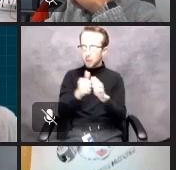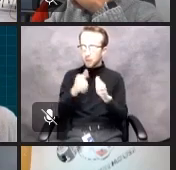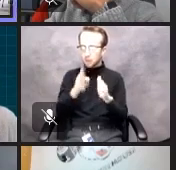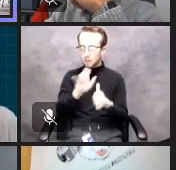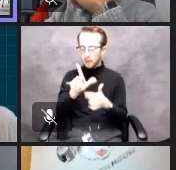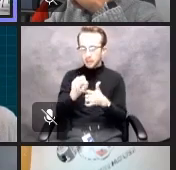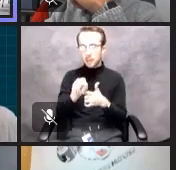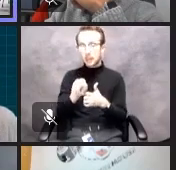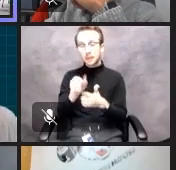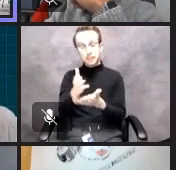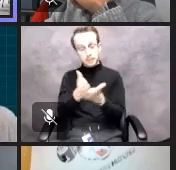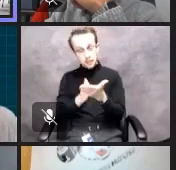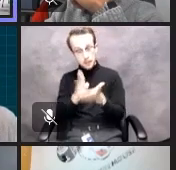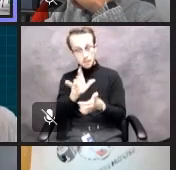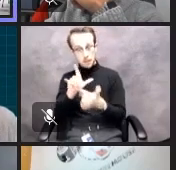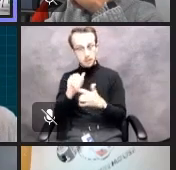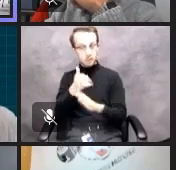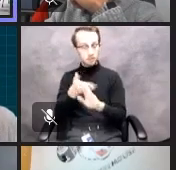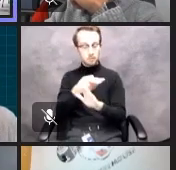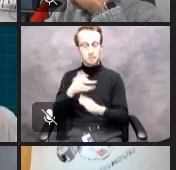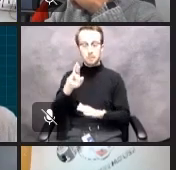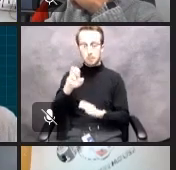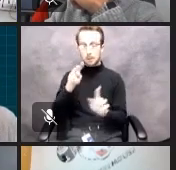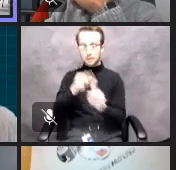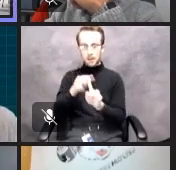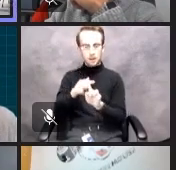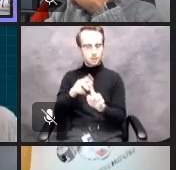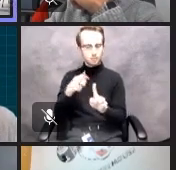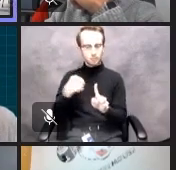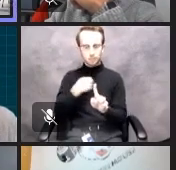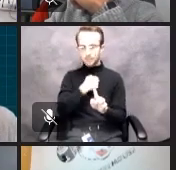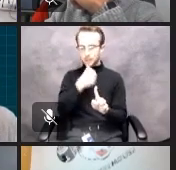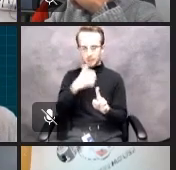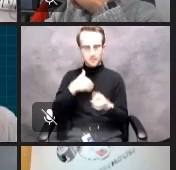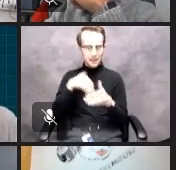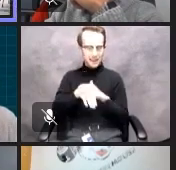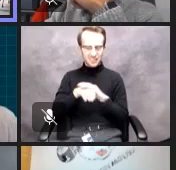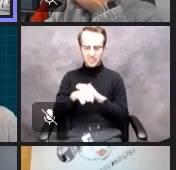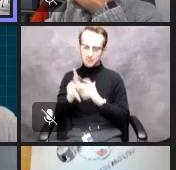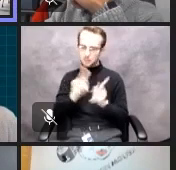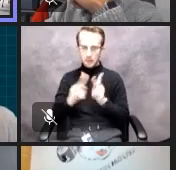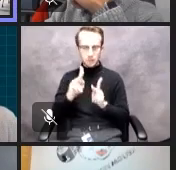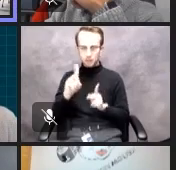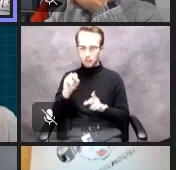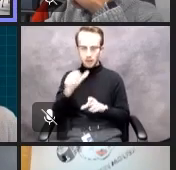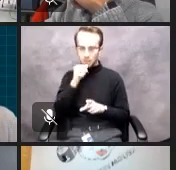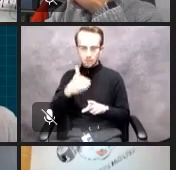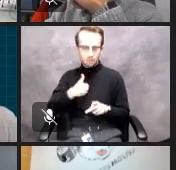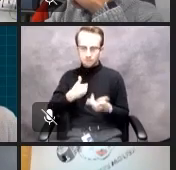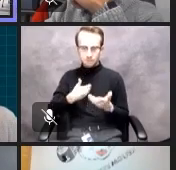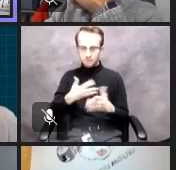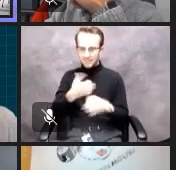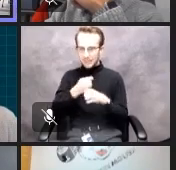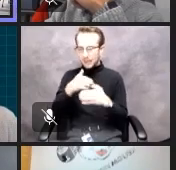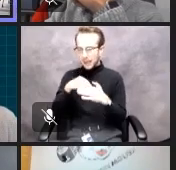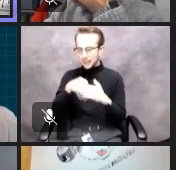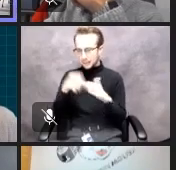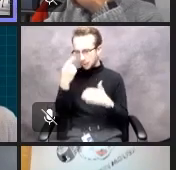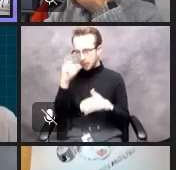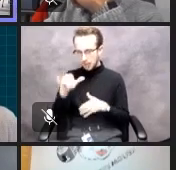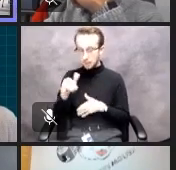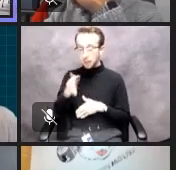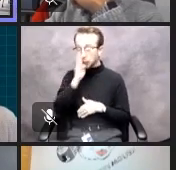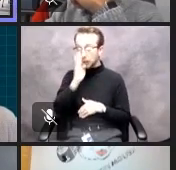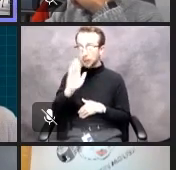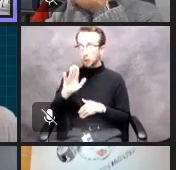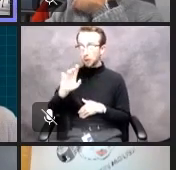were pre-filed, we don't get access to those. The people in Kentucky don't get access to those early. So, but directly to your question, what you would